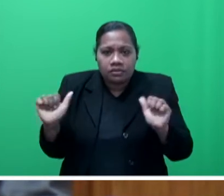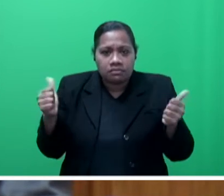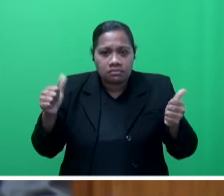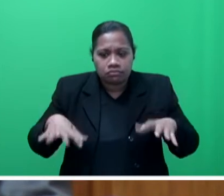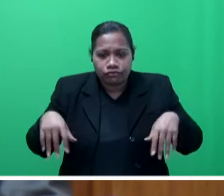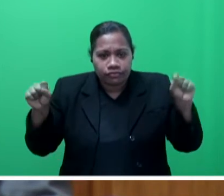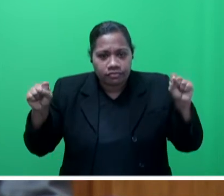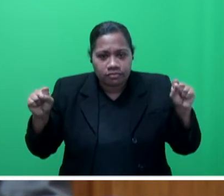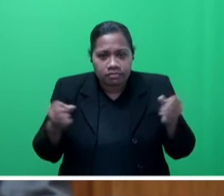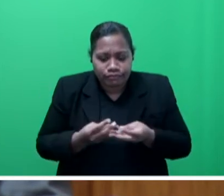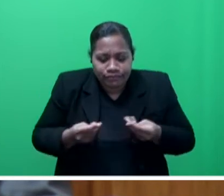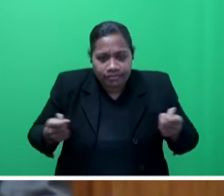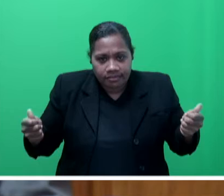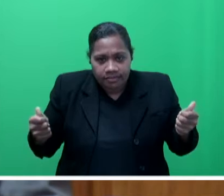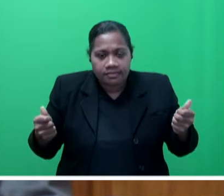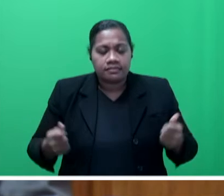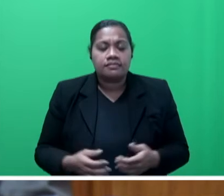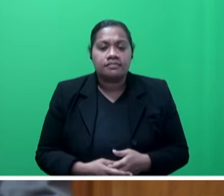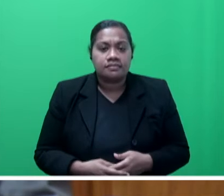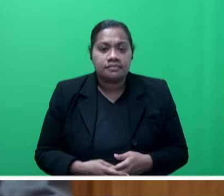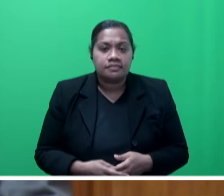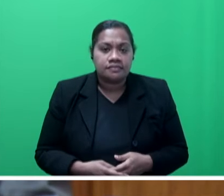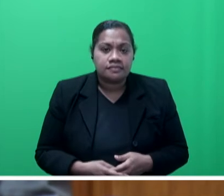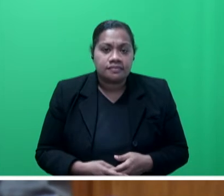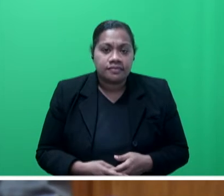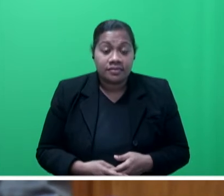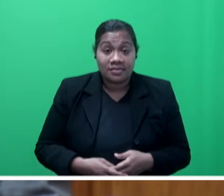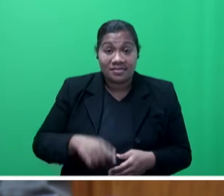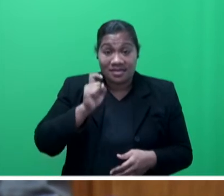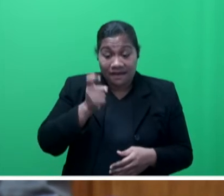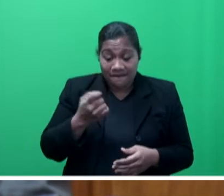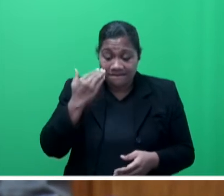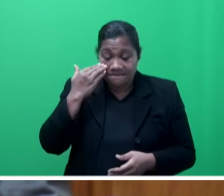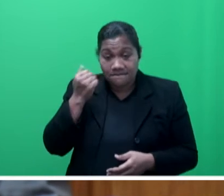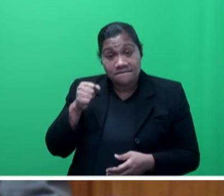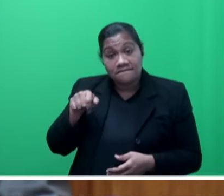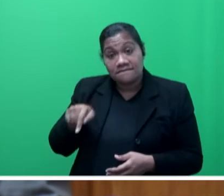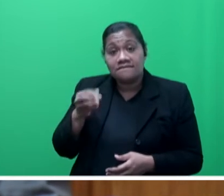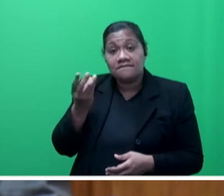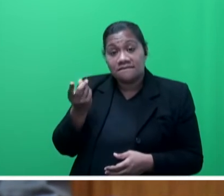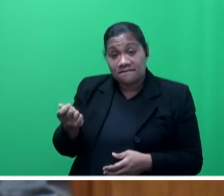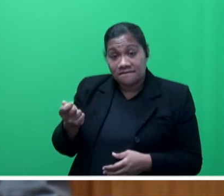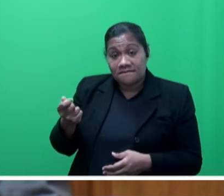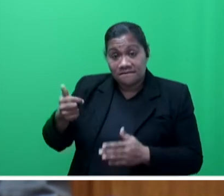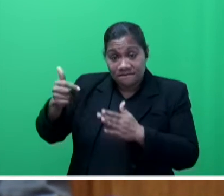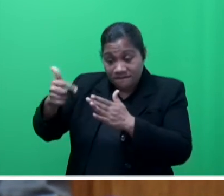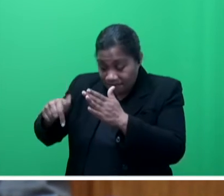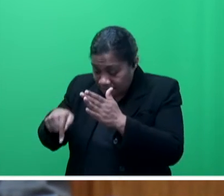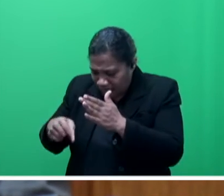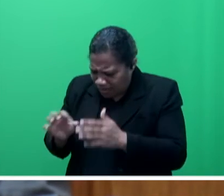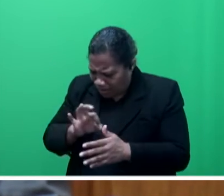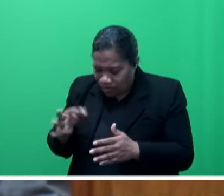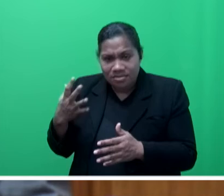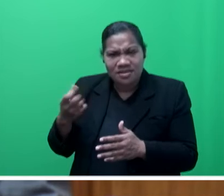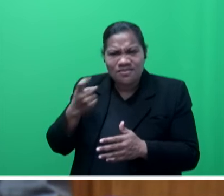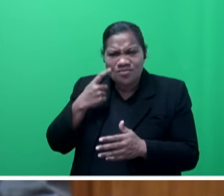and installed with water reticulation systems. If we do find that some borehole is not producing water that